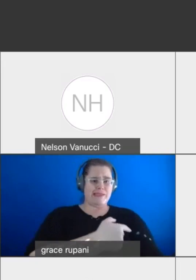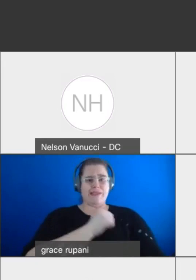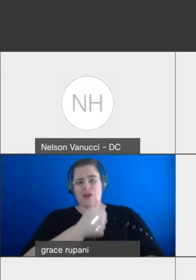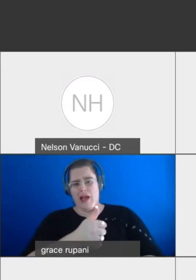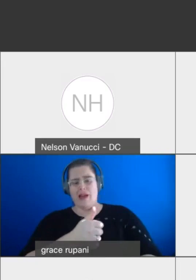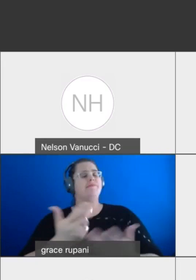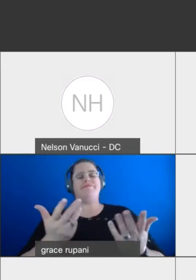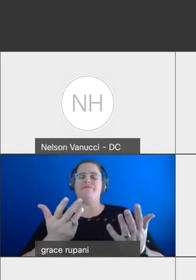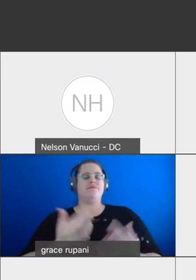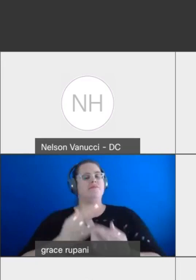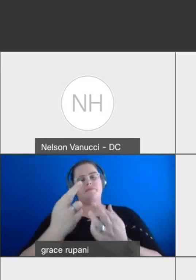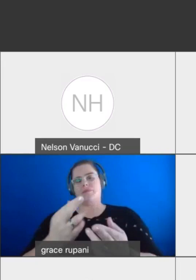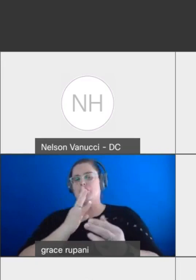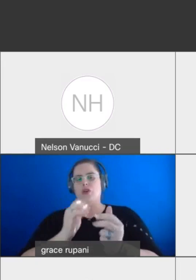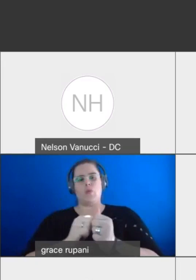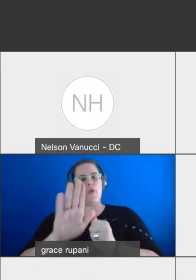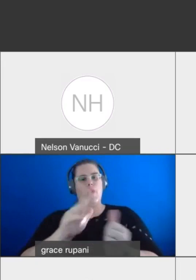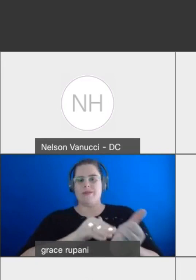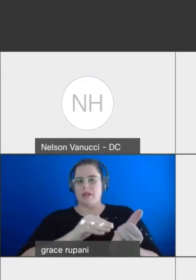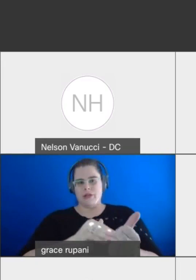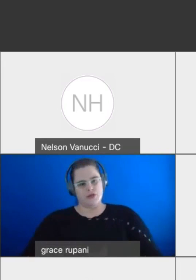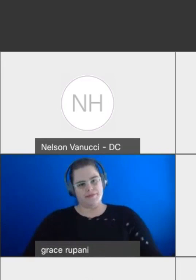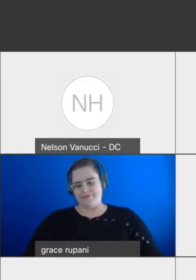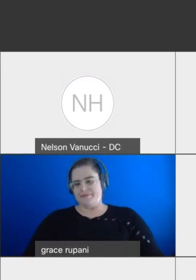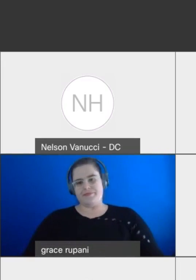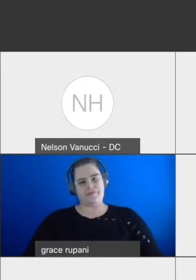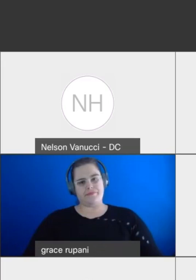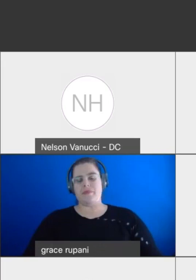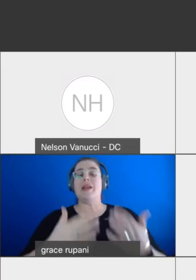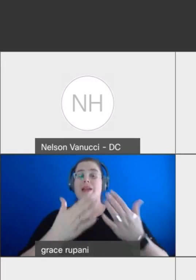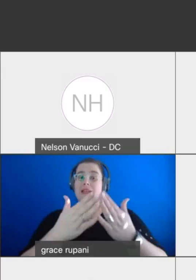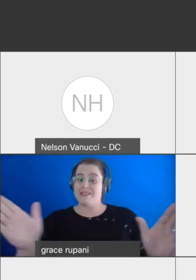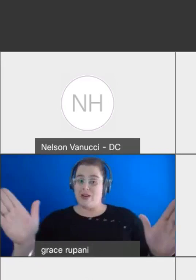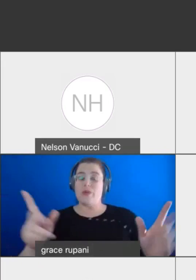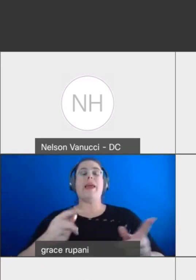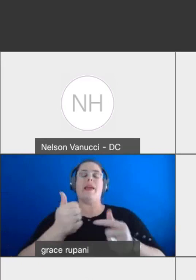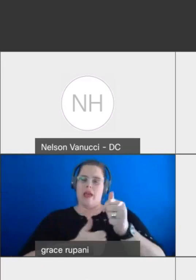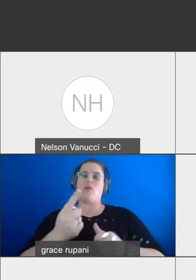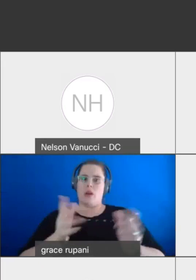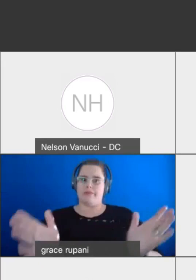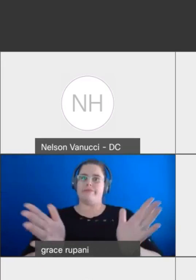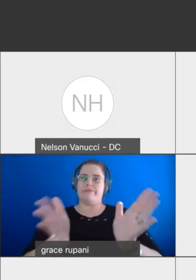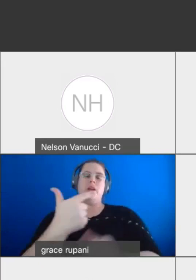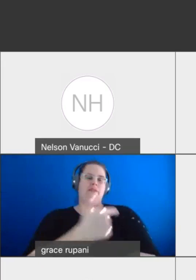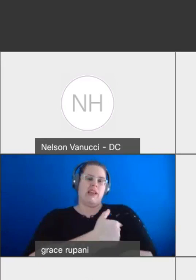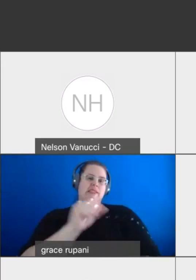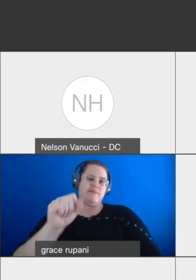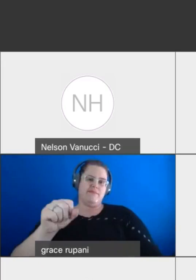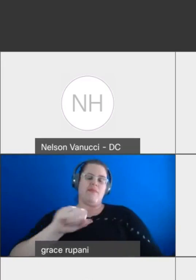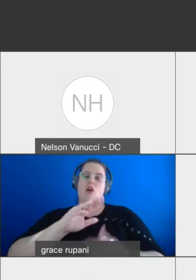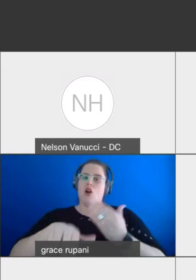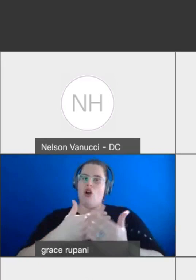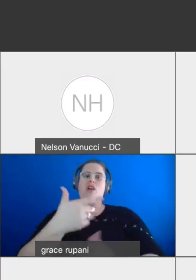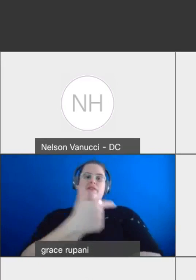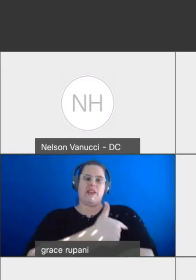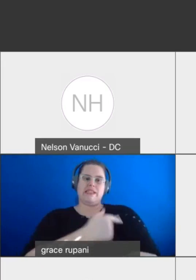provider. Generally speaking, everyone is encouraged to get a vaccine. All vaccines are considered safe and